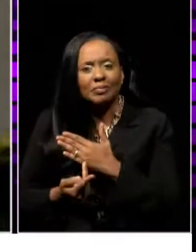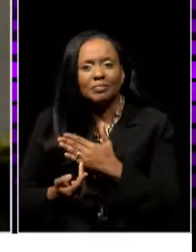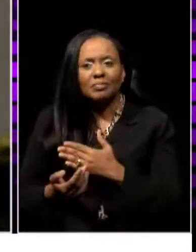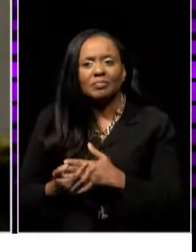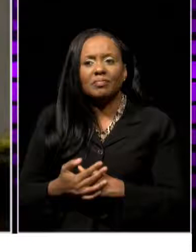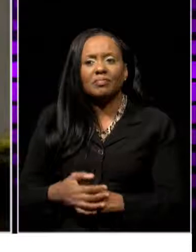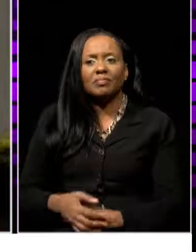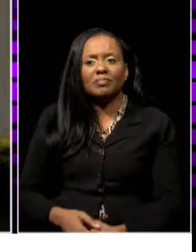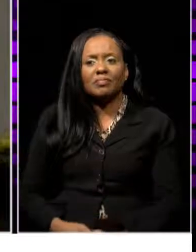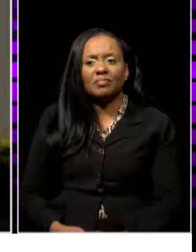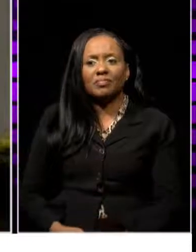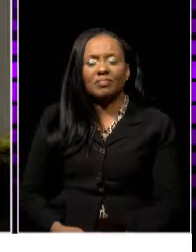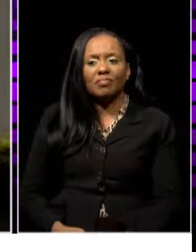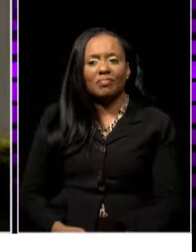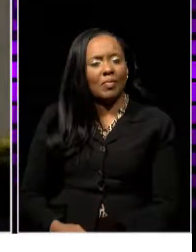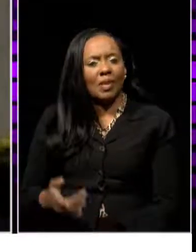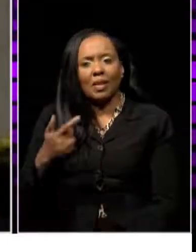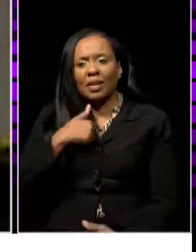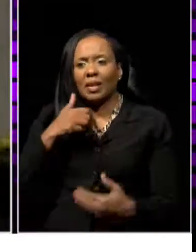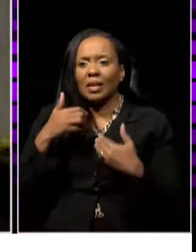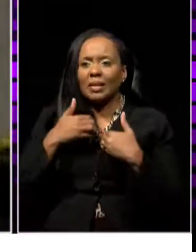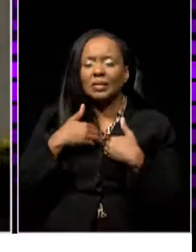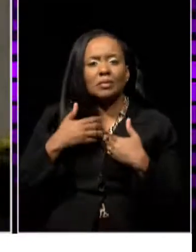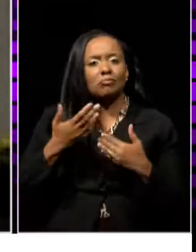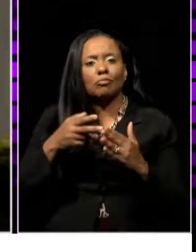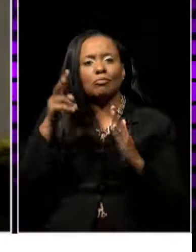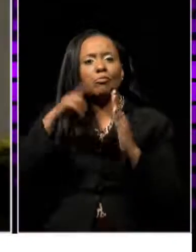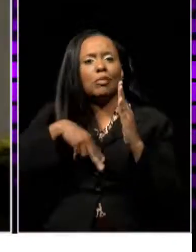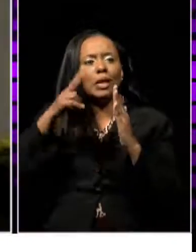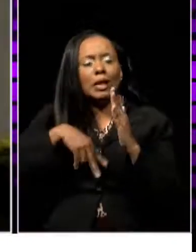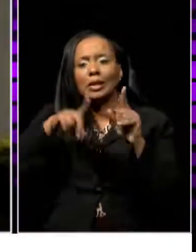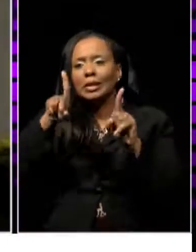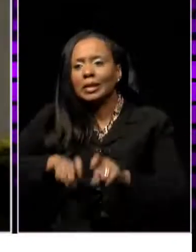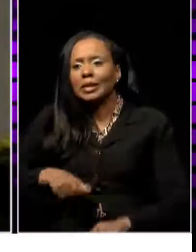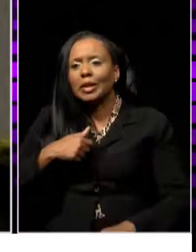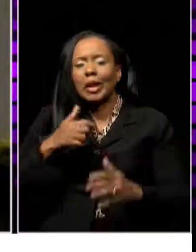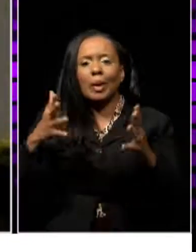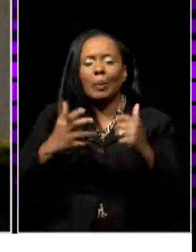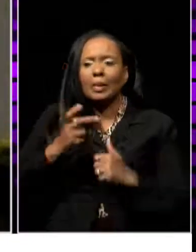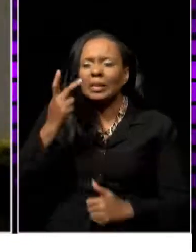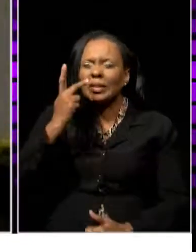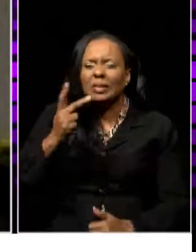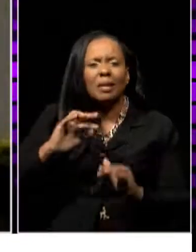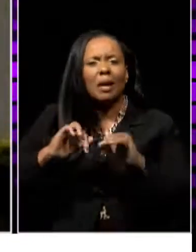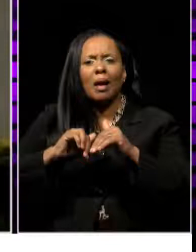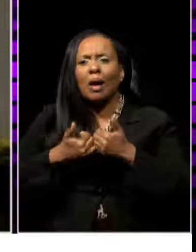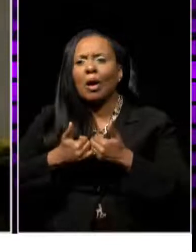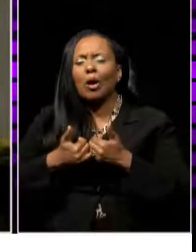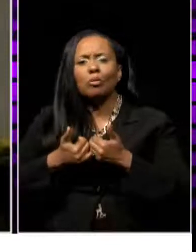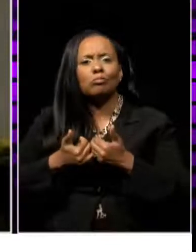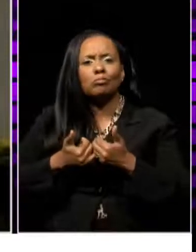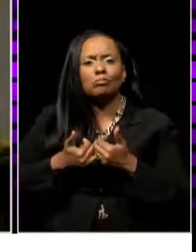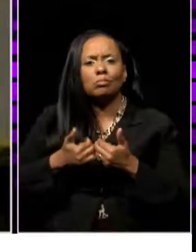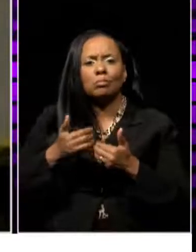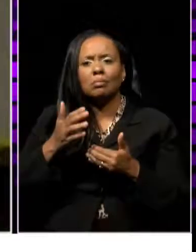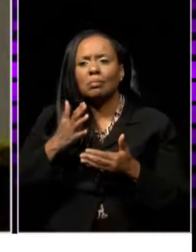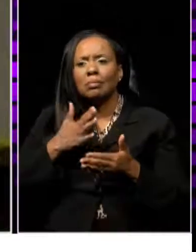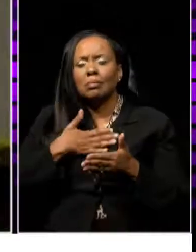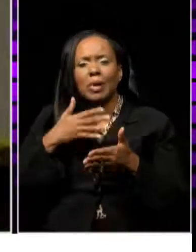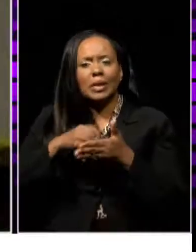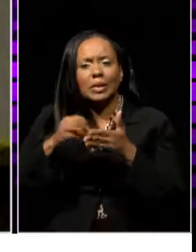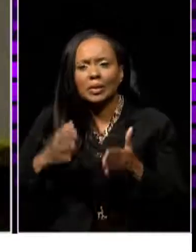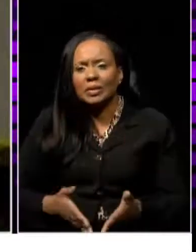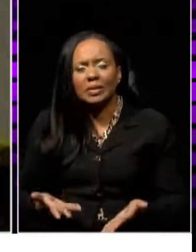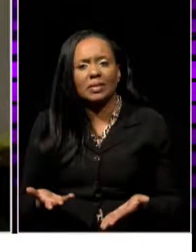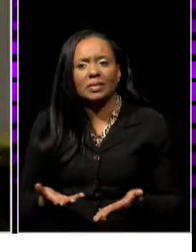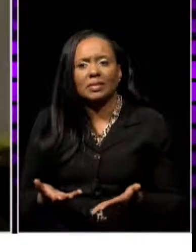of diagnostic reading assessment. So this reading assessment, the purpose of it was to really get a picture of the reading environment of the school. But I'm